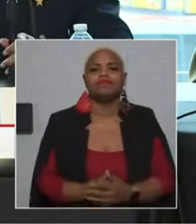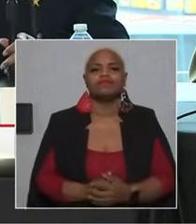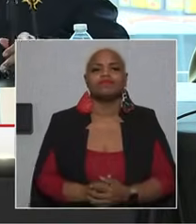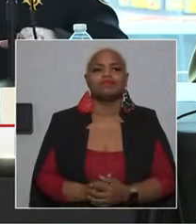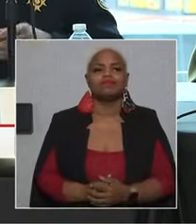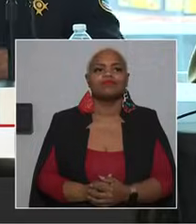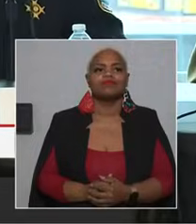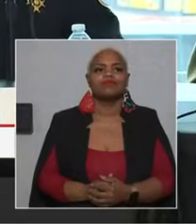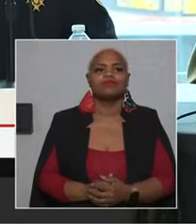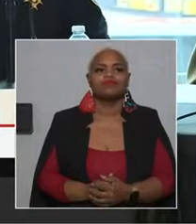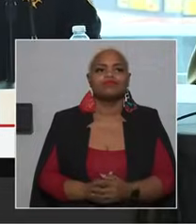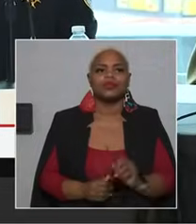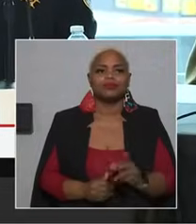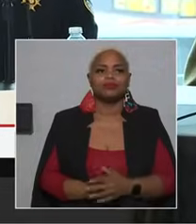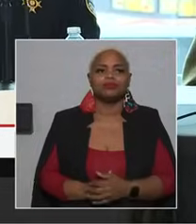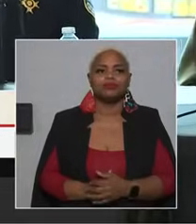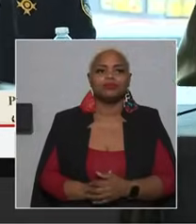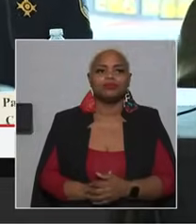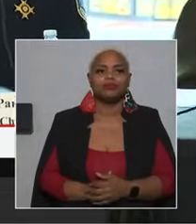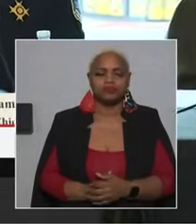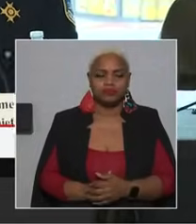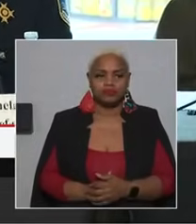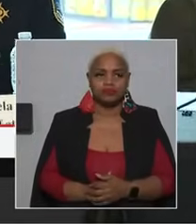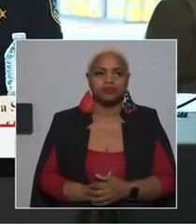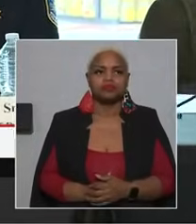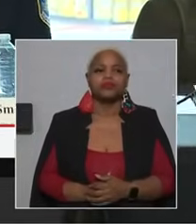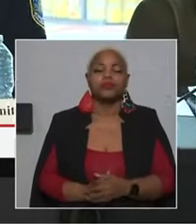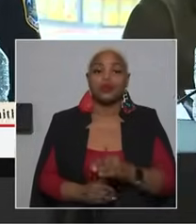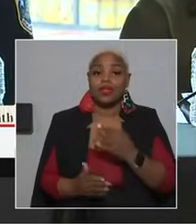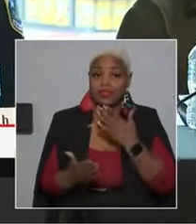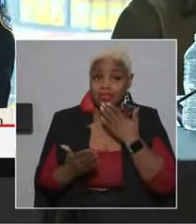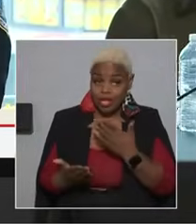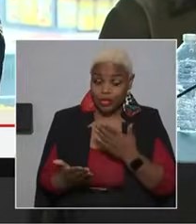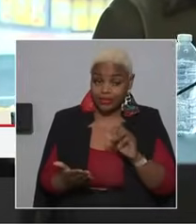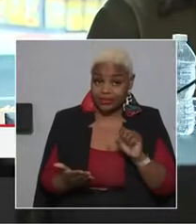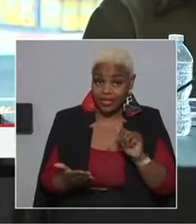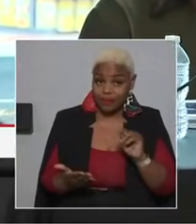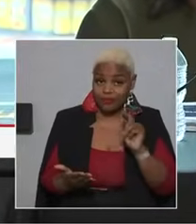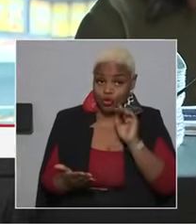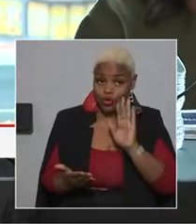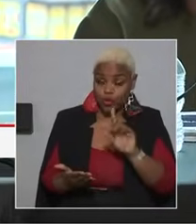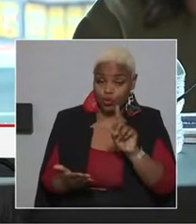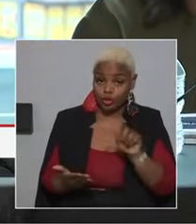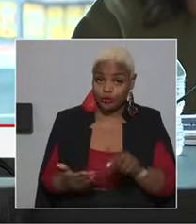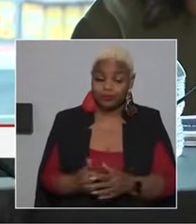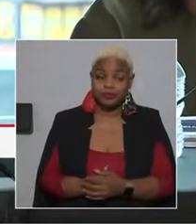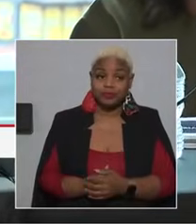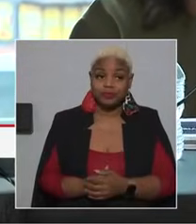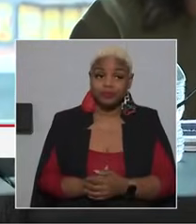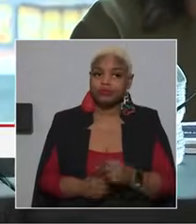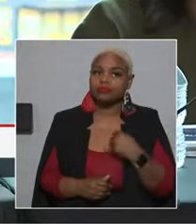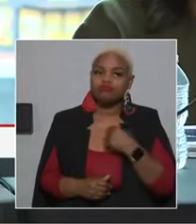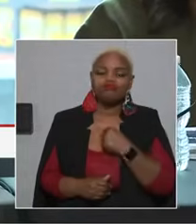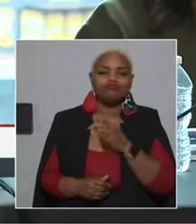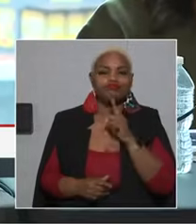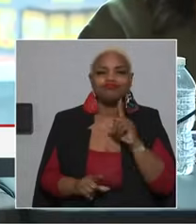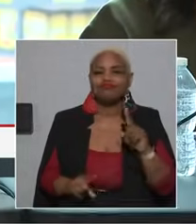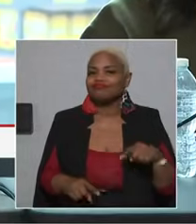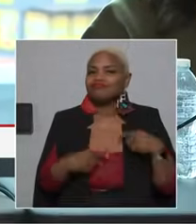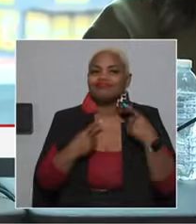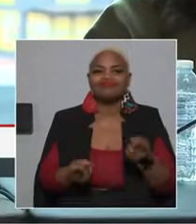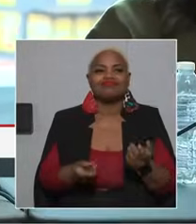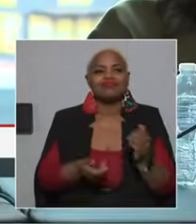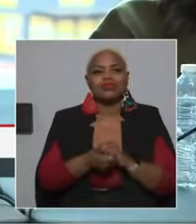So first of all, I wanted, and thank you, Sam, for that question. We've always had a relationship with our federal partners. I mean, this is not new. I came